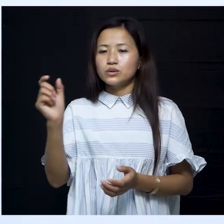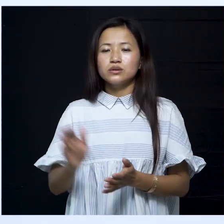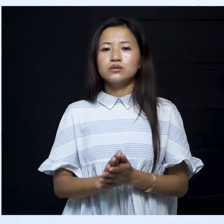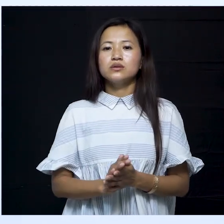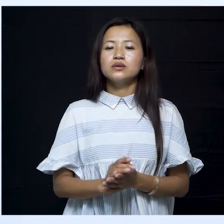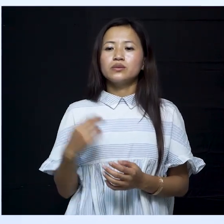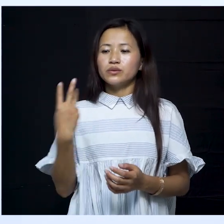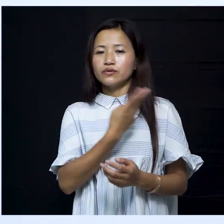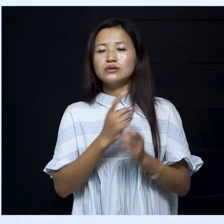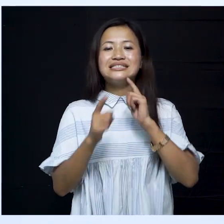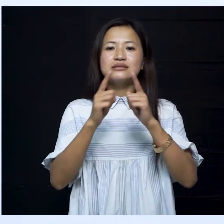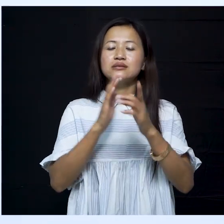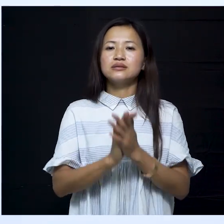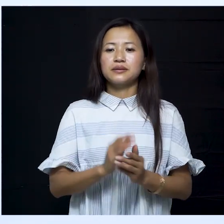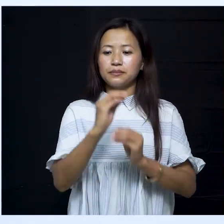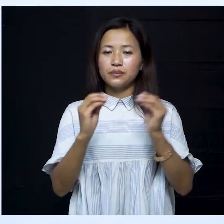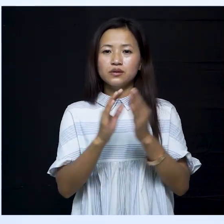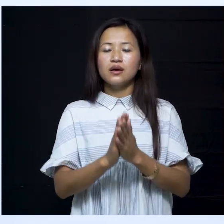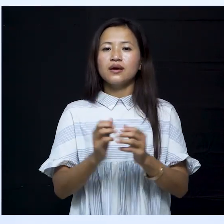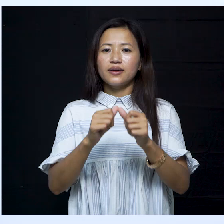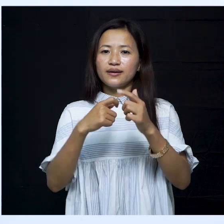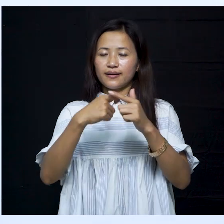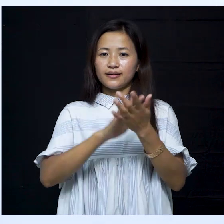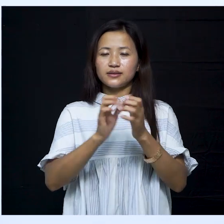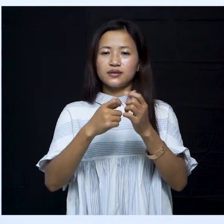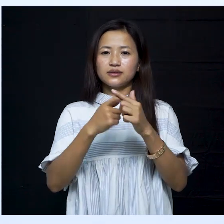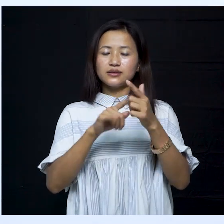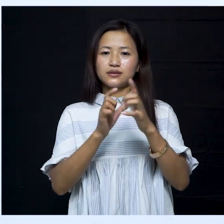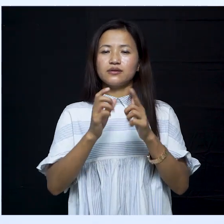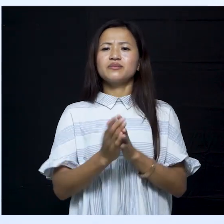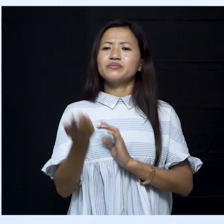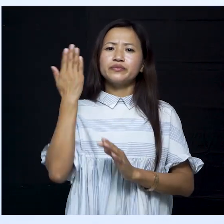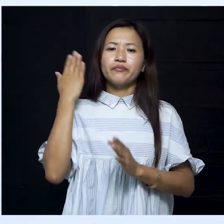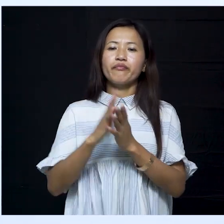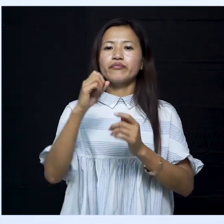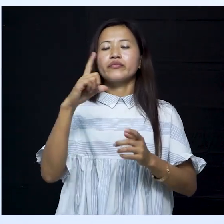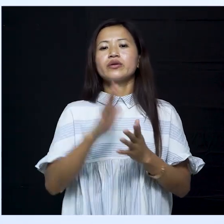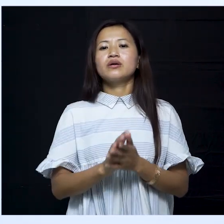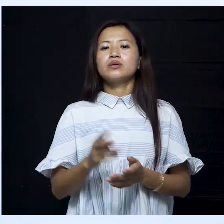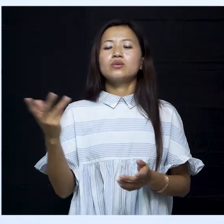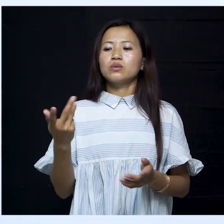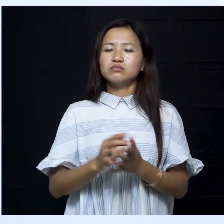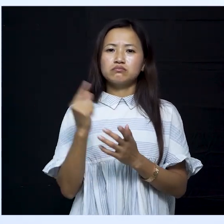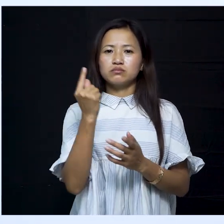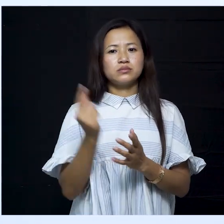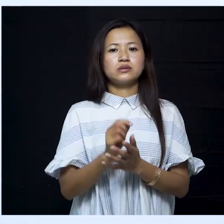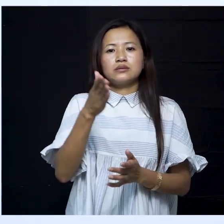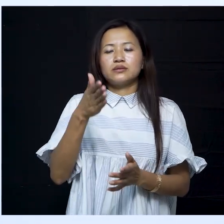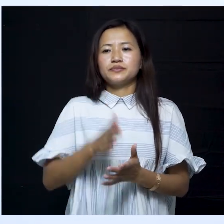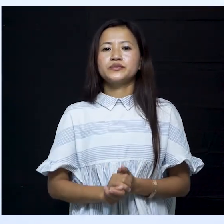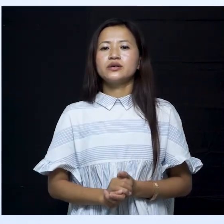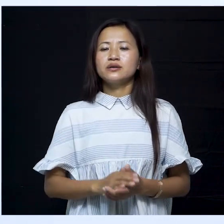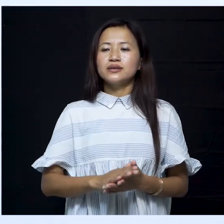disused. We have also discussed a little bit about archaic words in one of our previous class, those words that are no longer in use, such as,